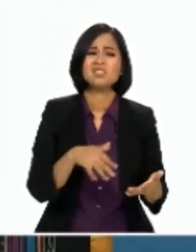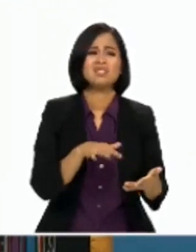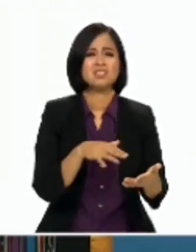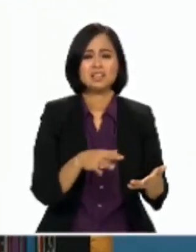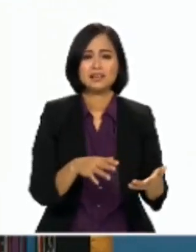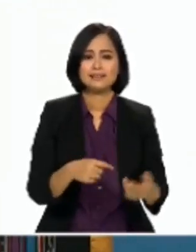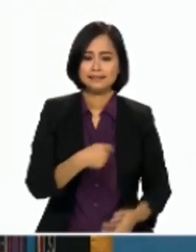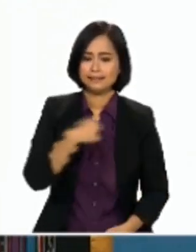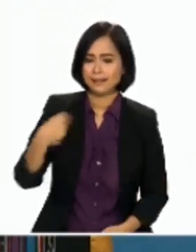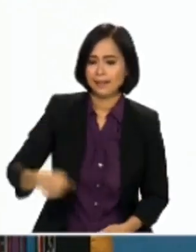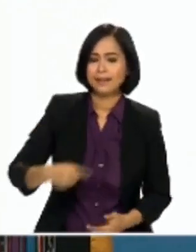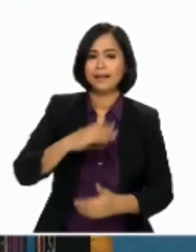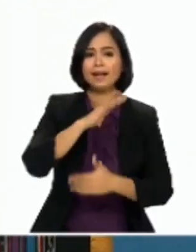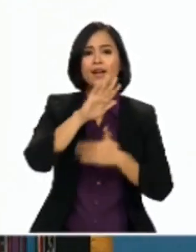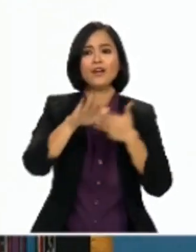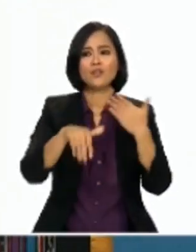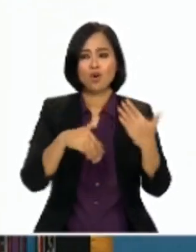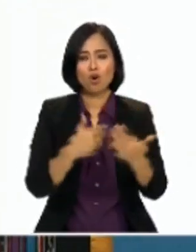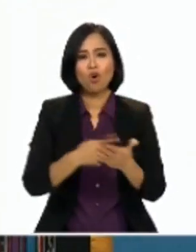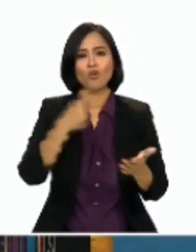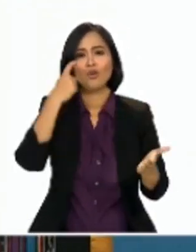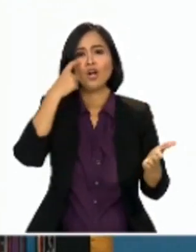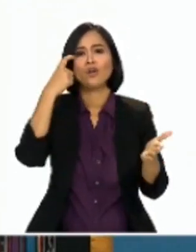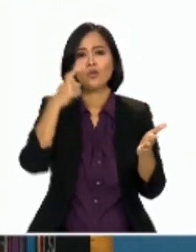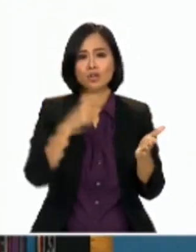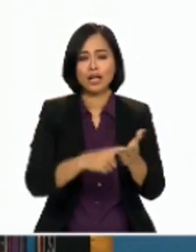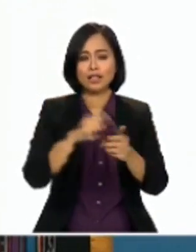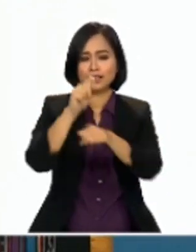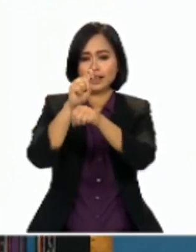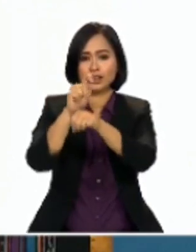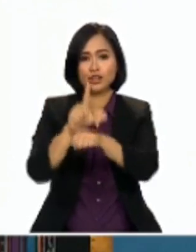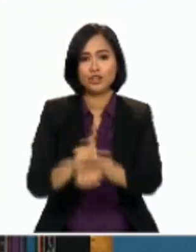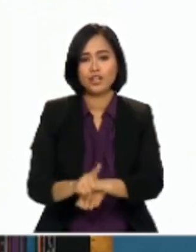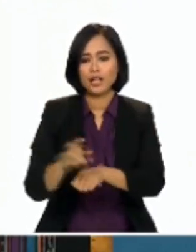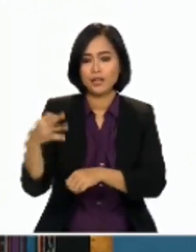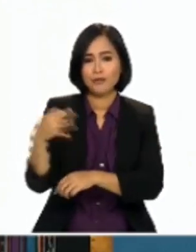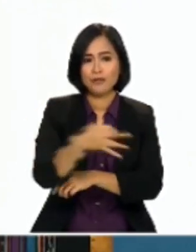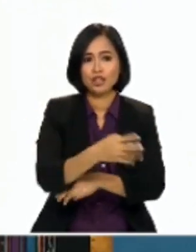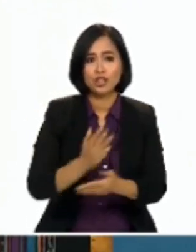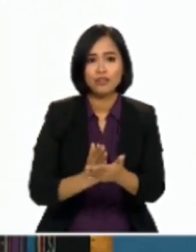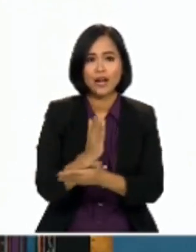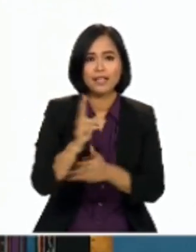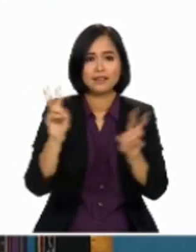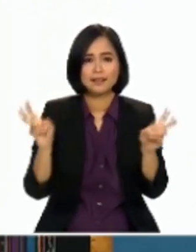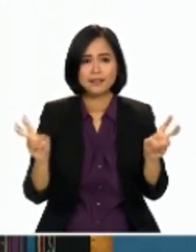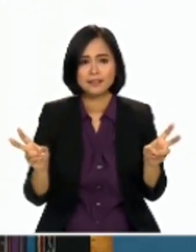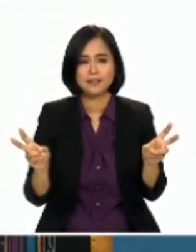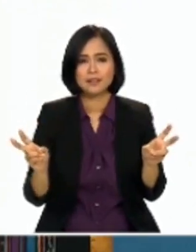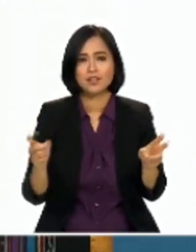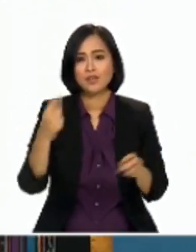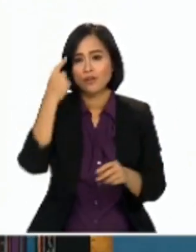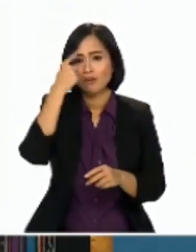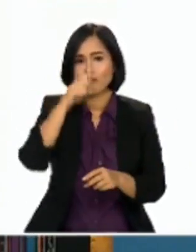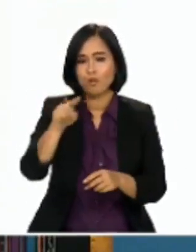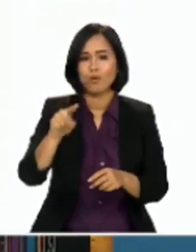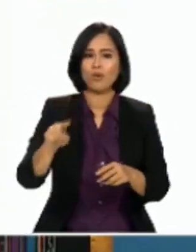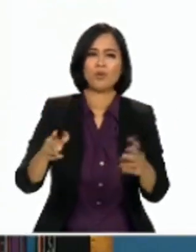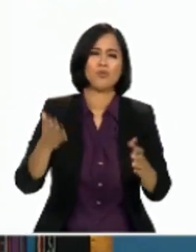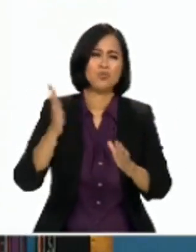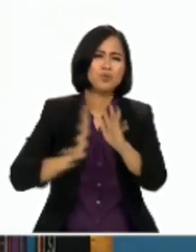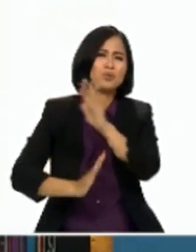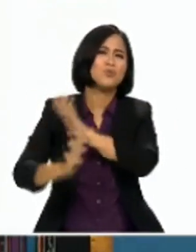China and everybody recognizes traditional fishing rights for the natives who were